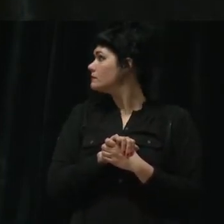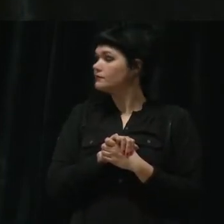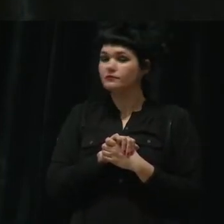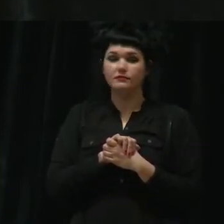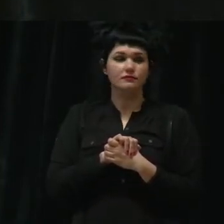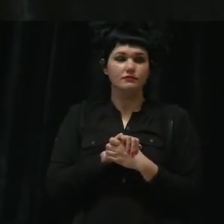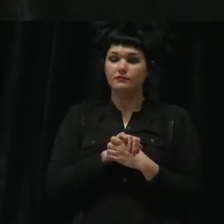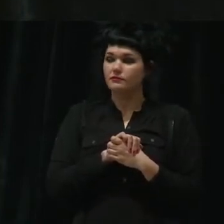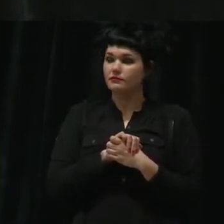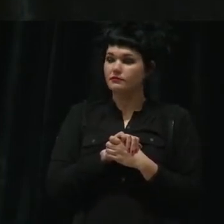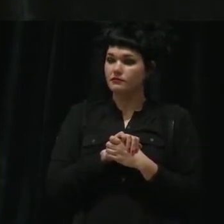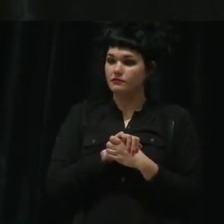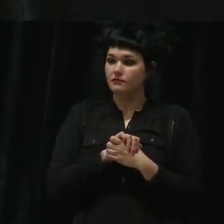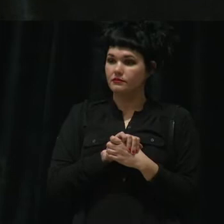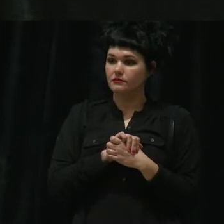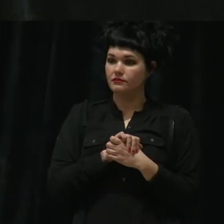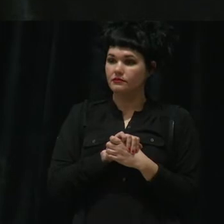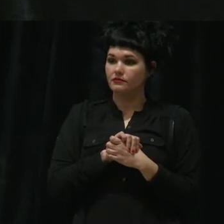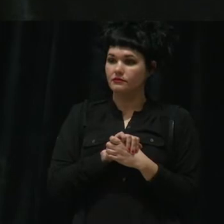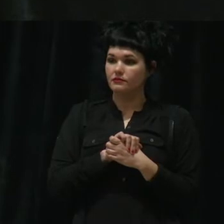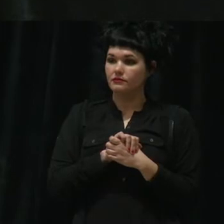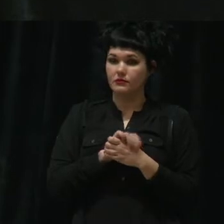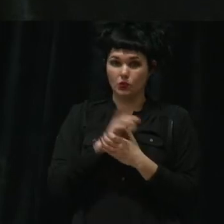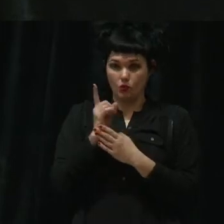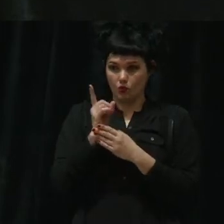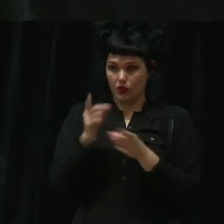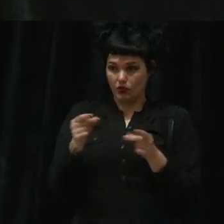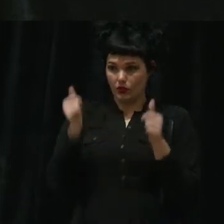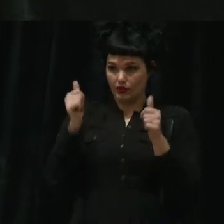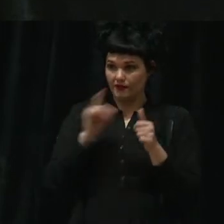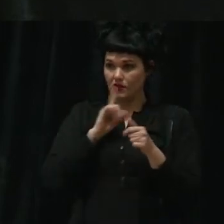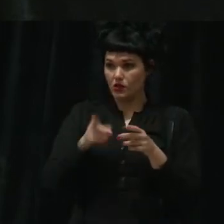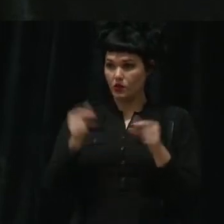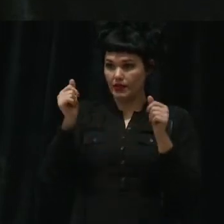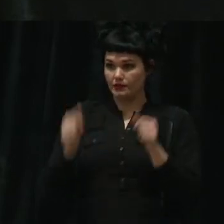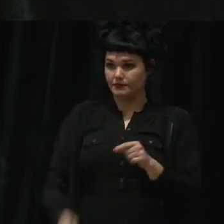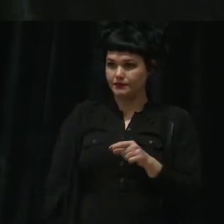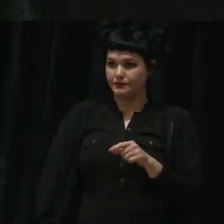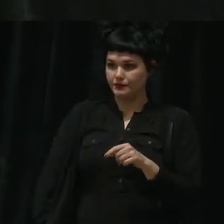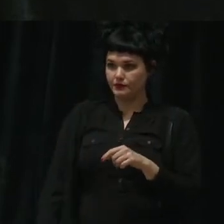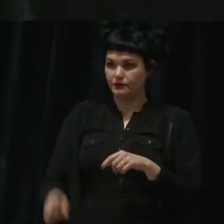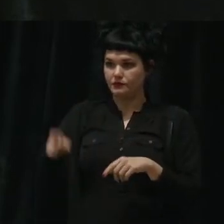Yeah. Or we have one very quick.